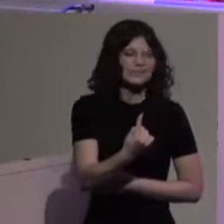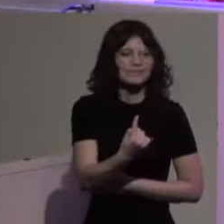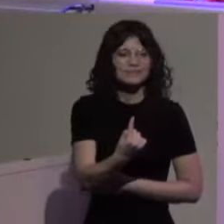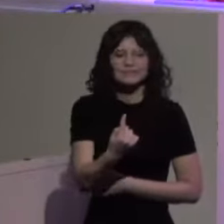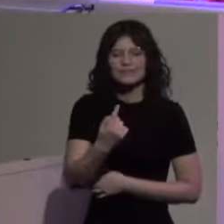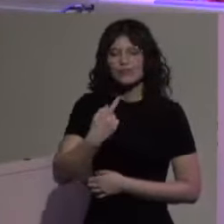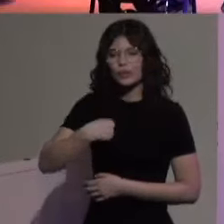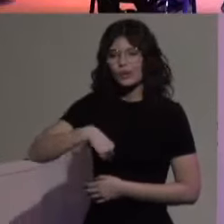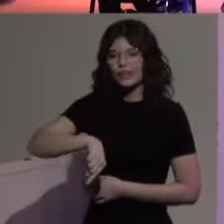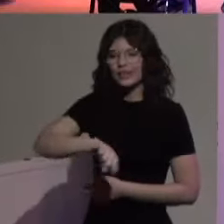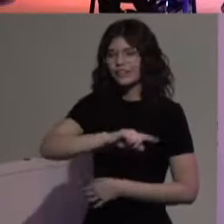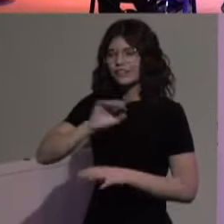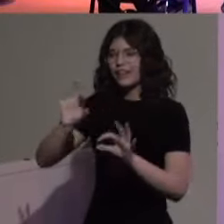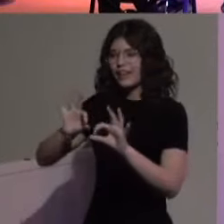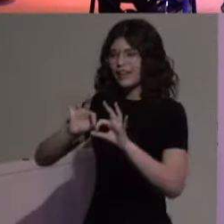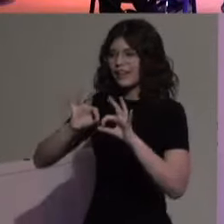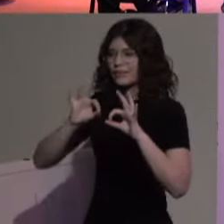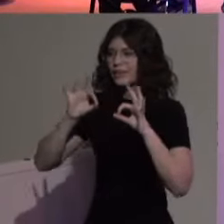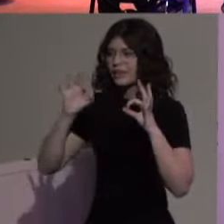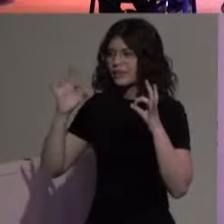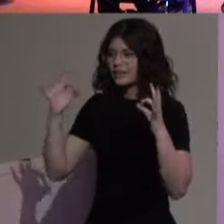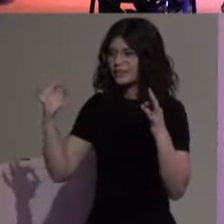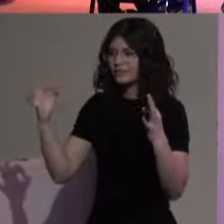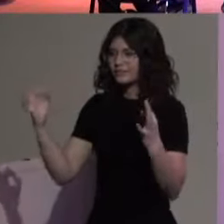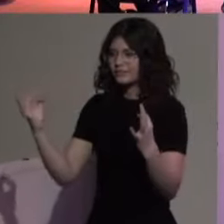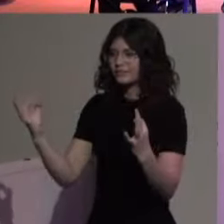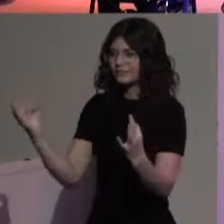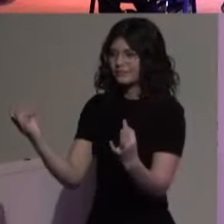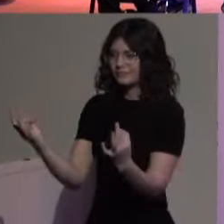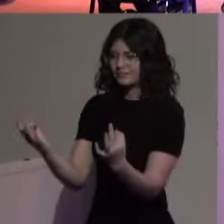school, we're a family.